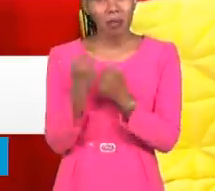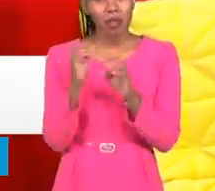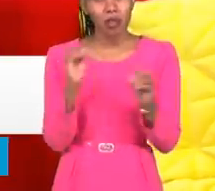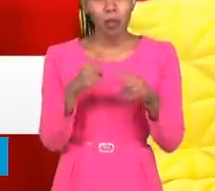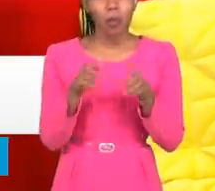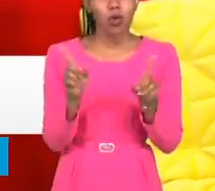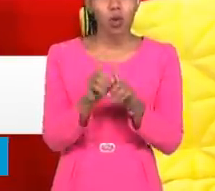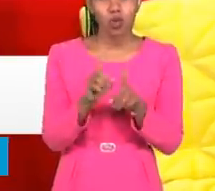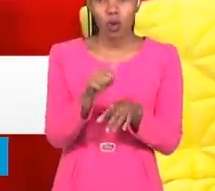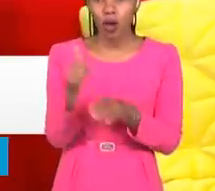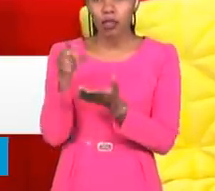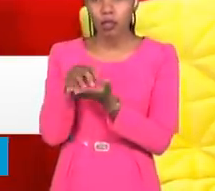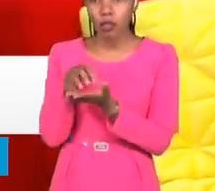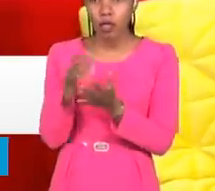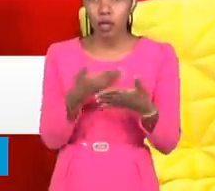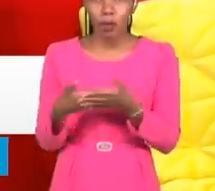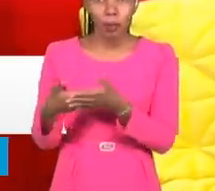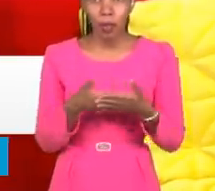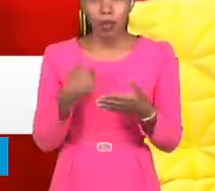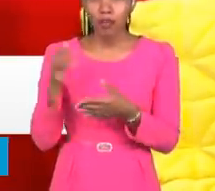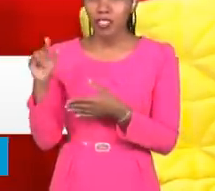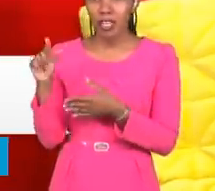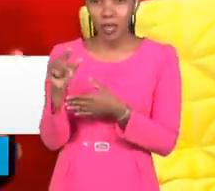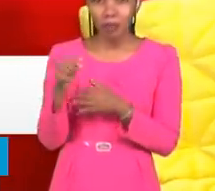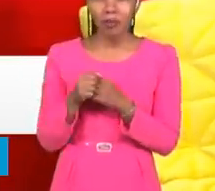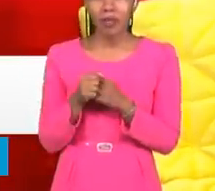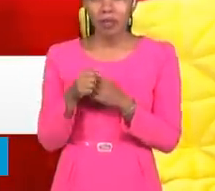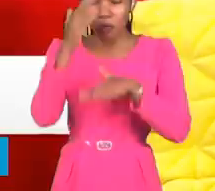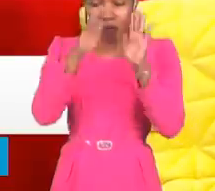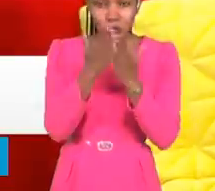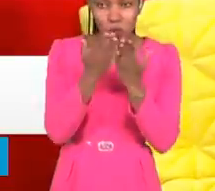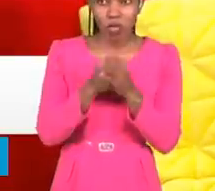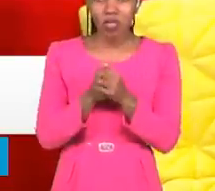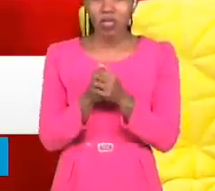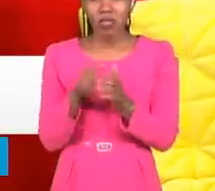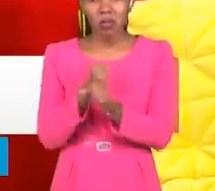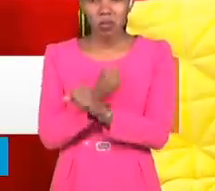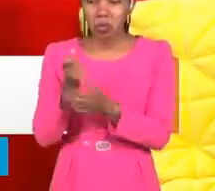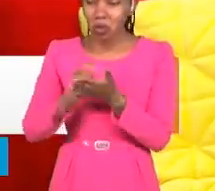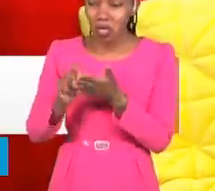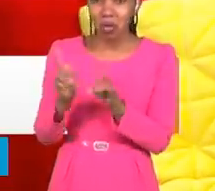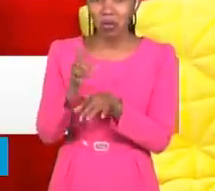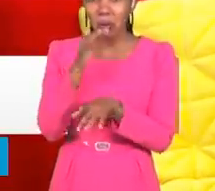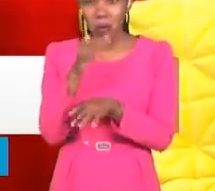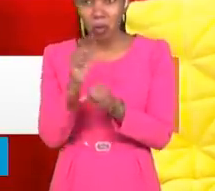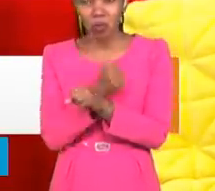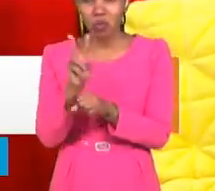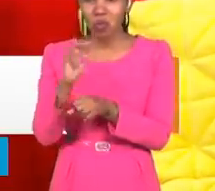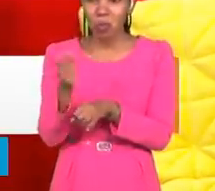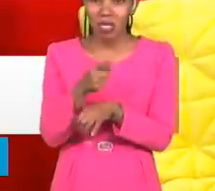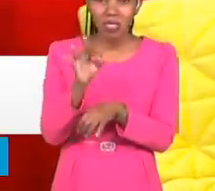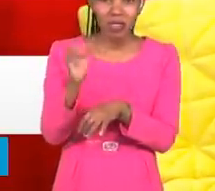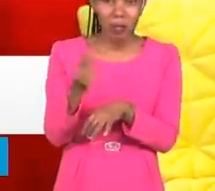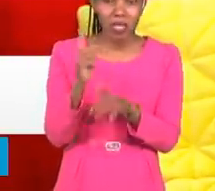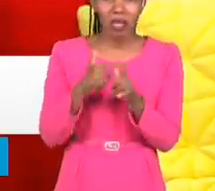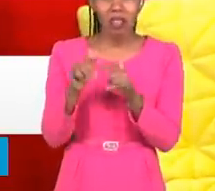also, another situation, the baby has an Instagram page, Facebook page. He can't even write, he can't even talk. Only 2 months, 3 months,